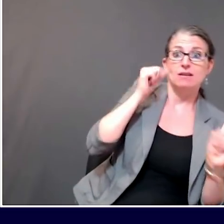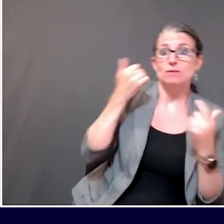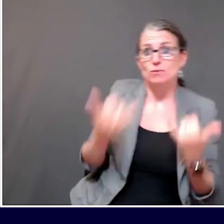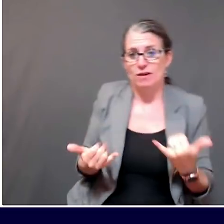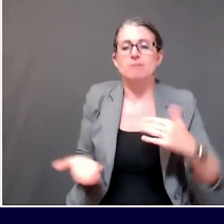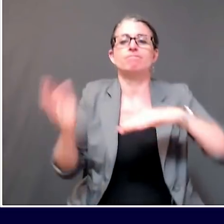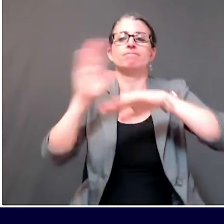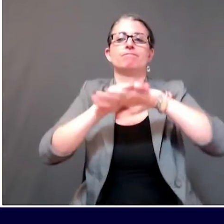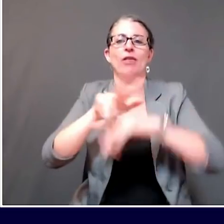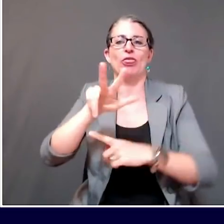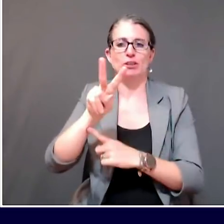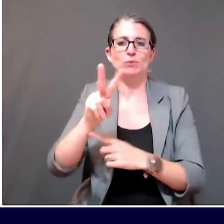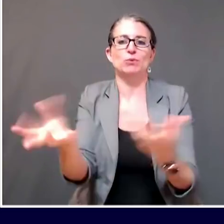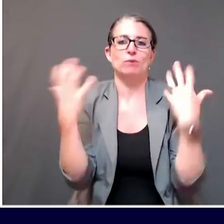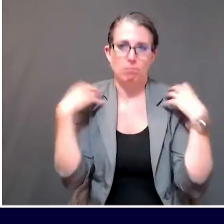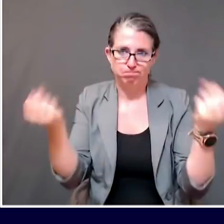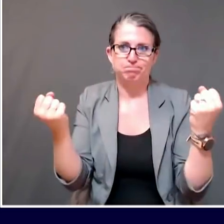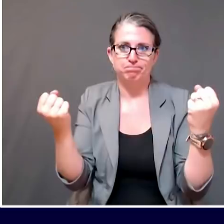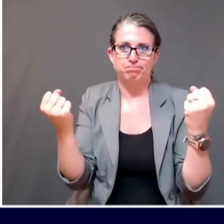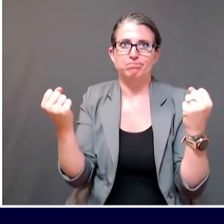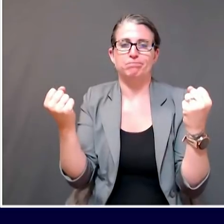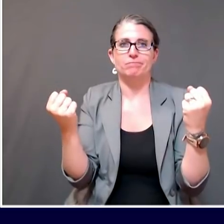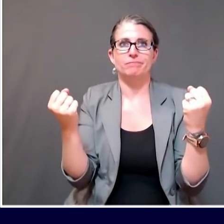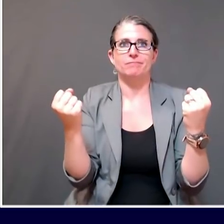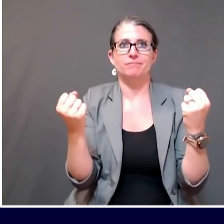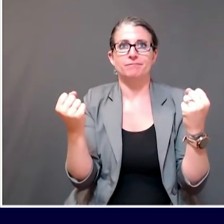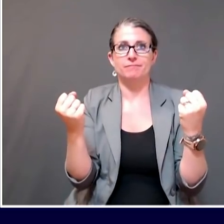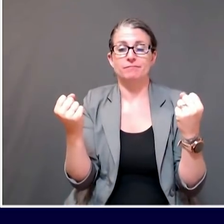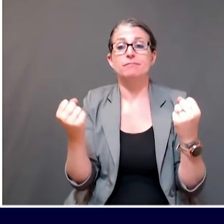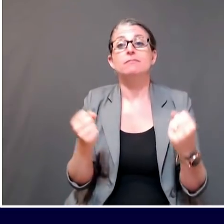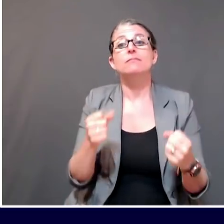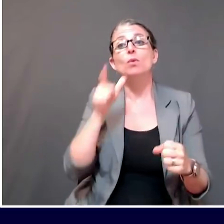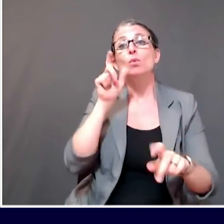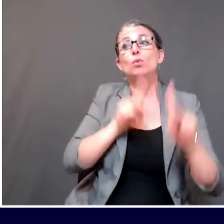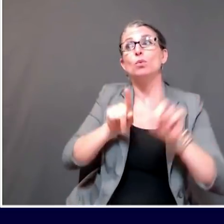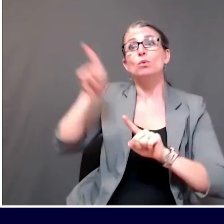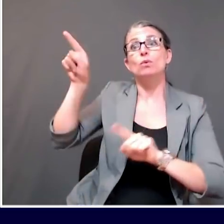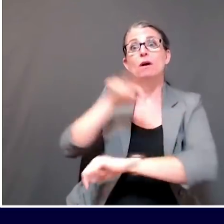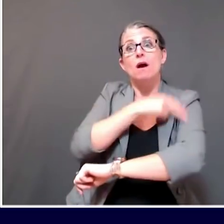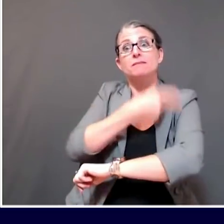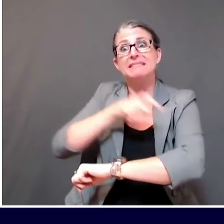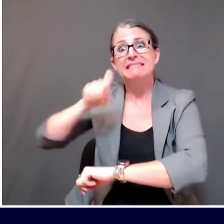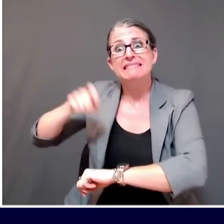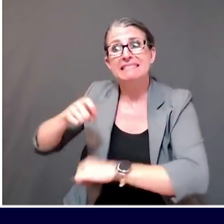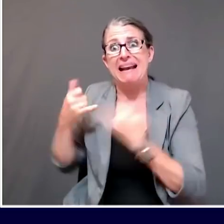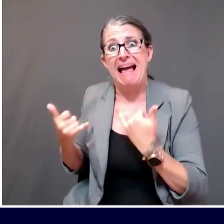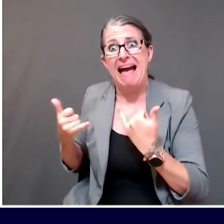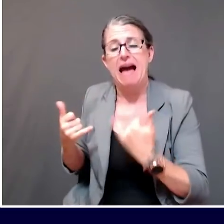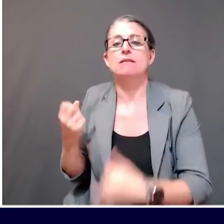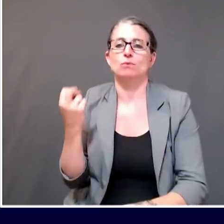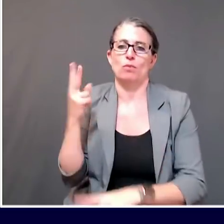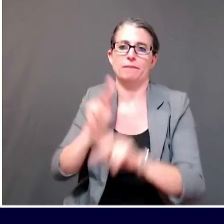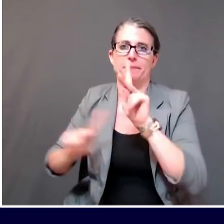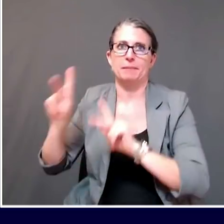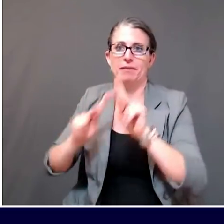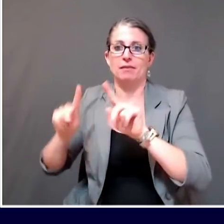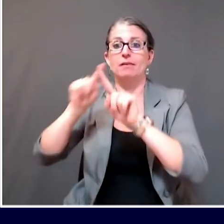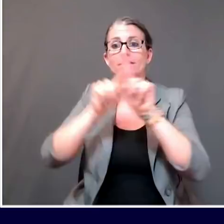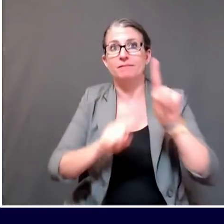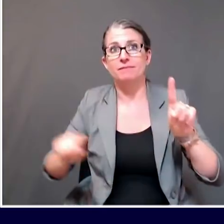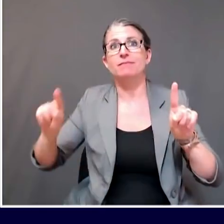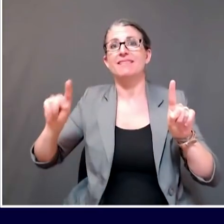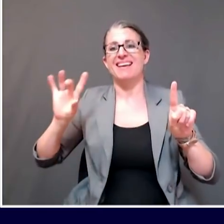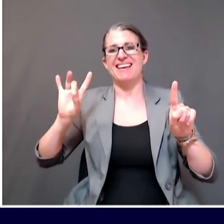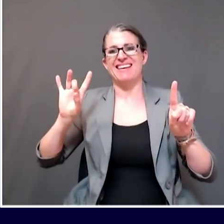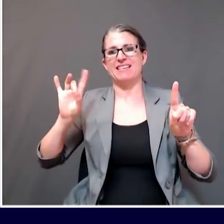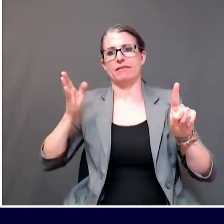people are currently hospitalized with COVID-19. 8 of those individuals are in intensive care units, and